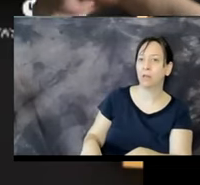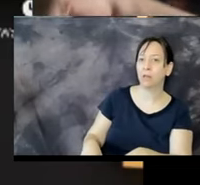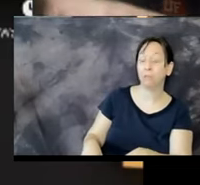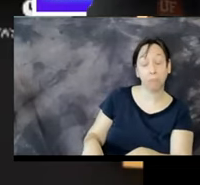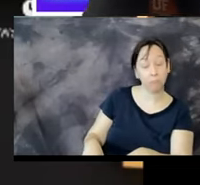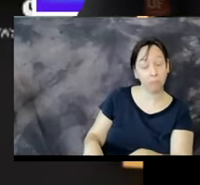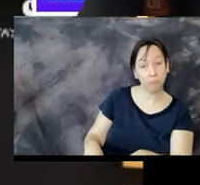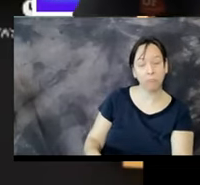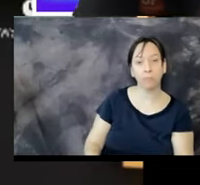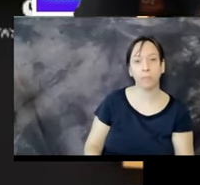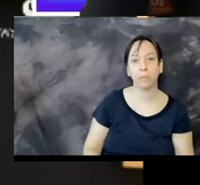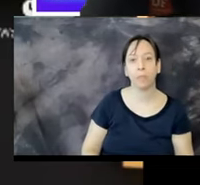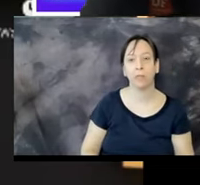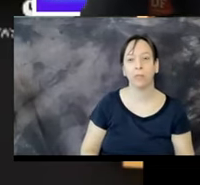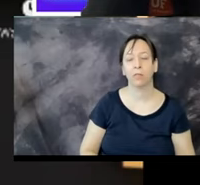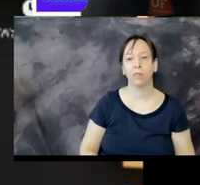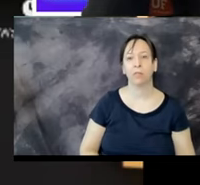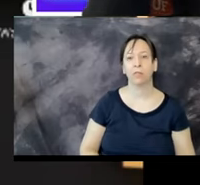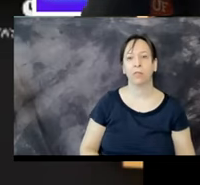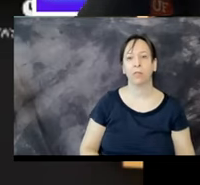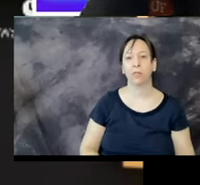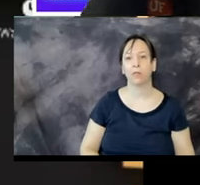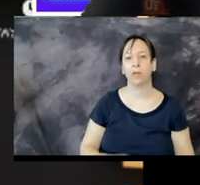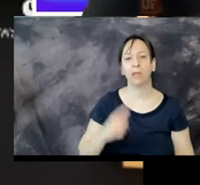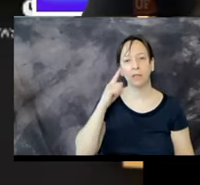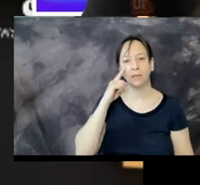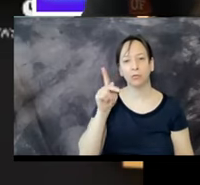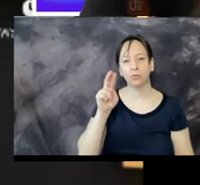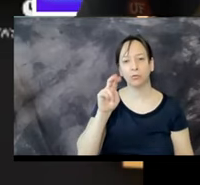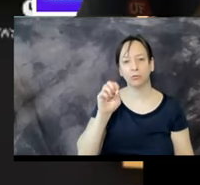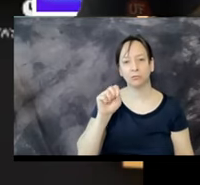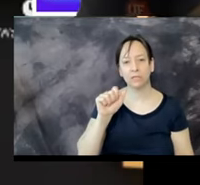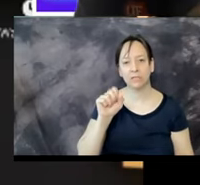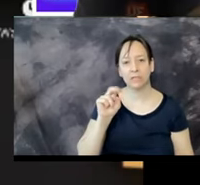And it looks like we also have a hand up from Kristen.